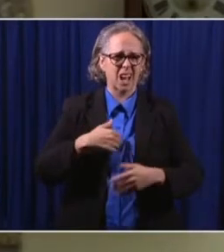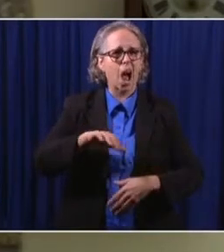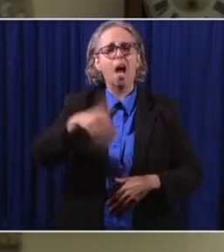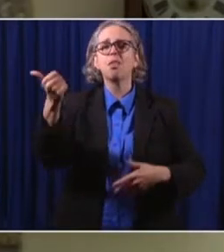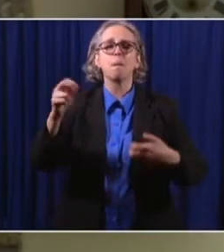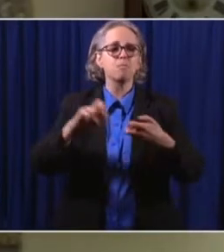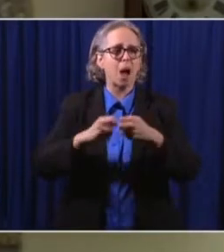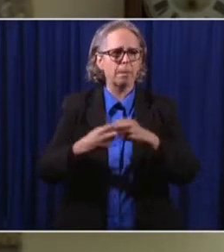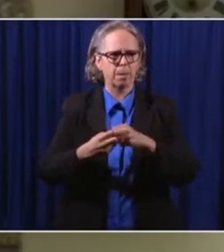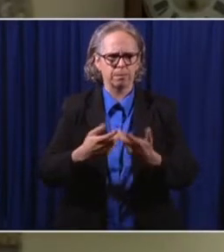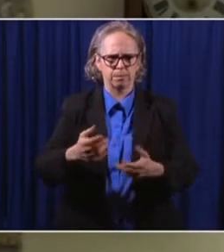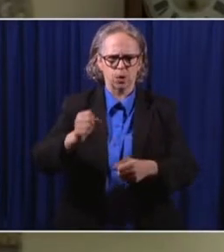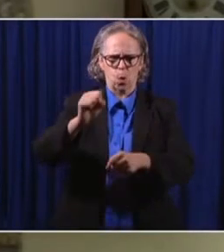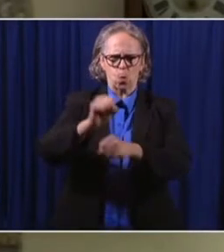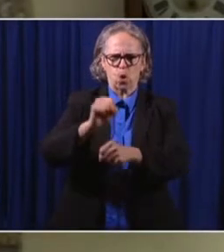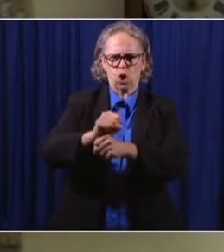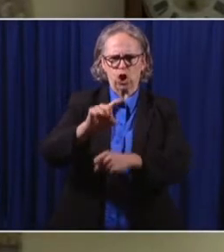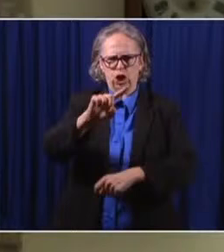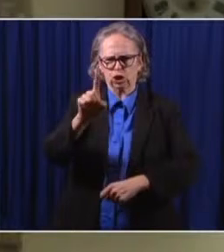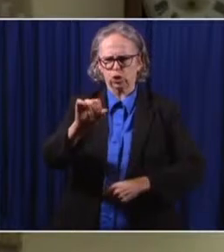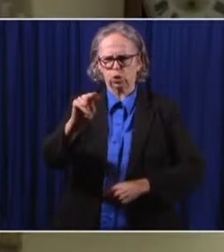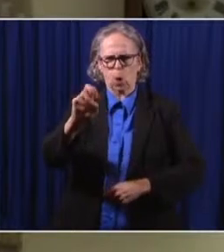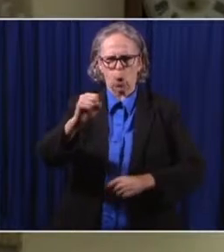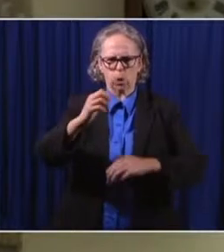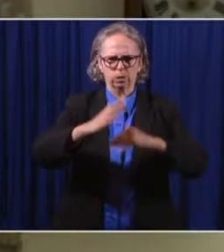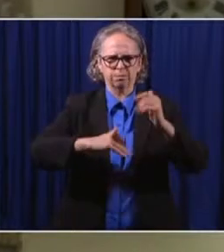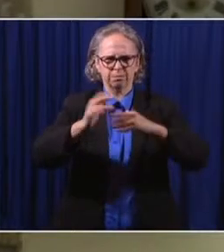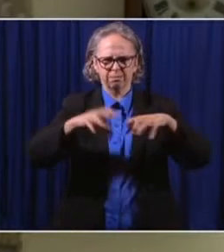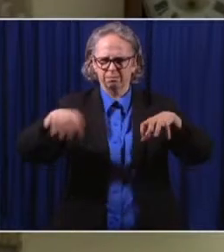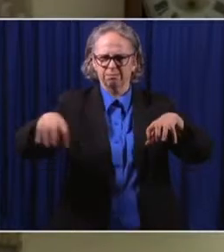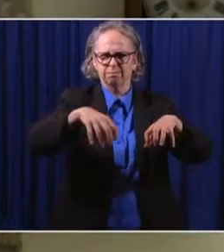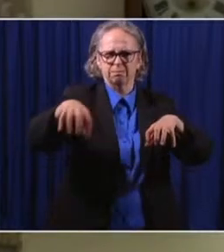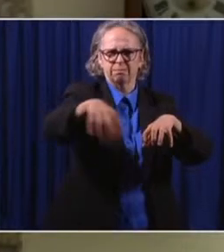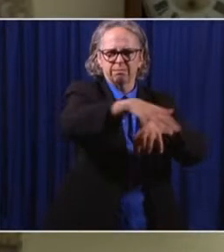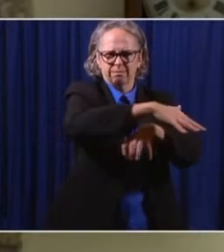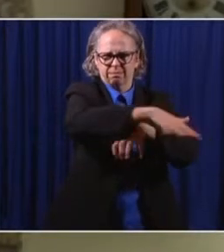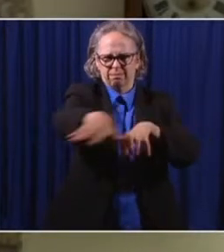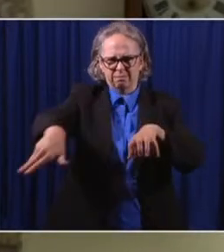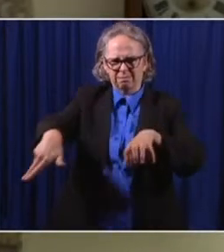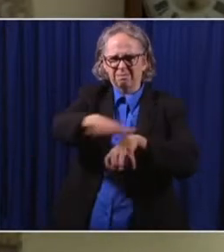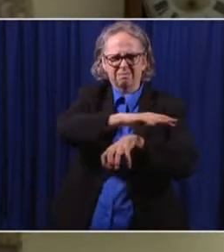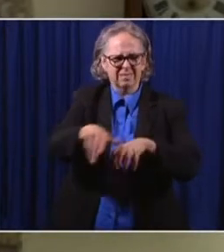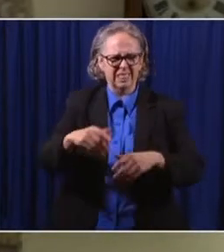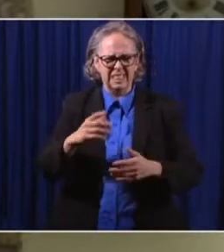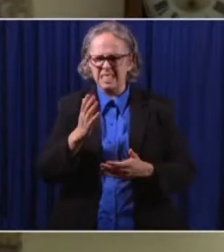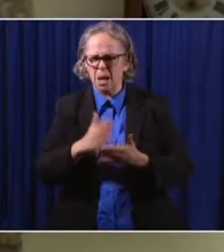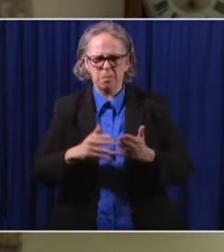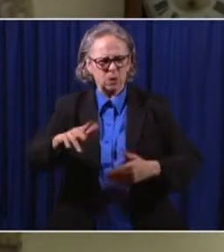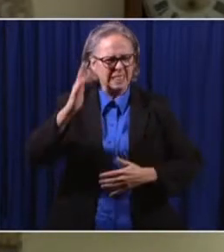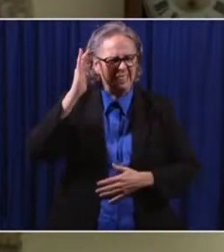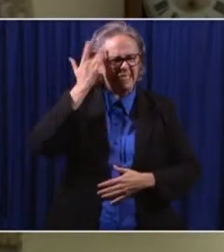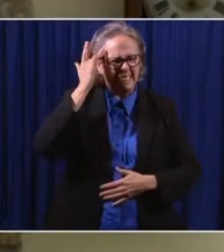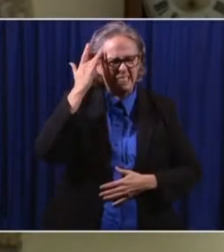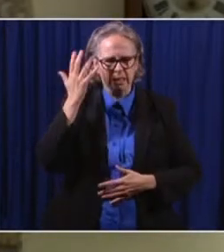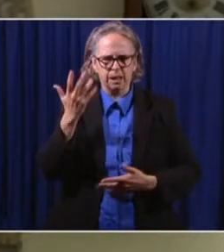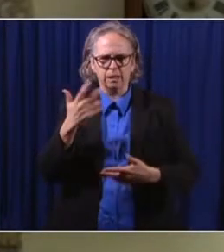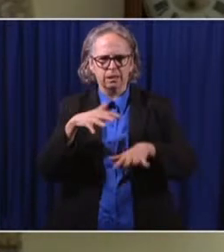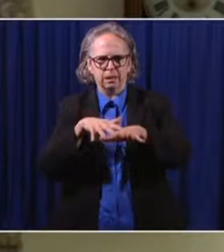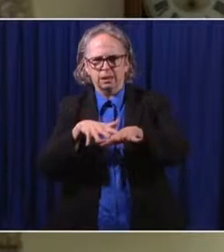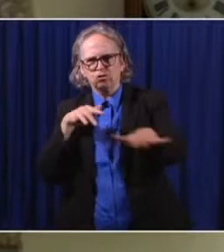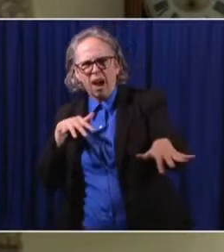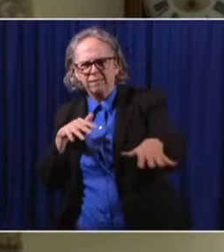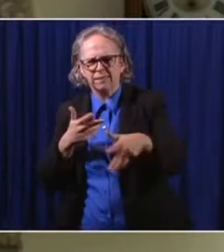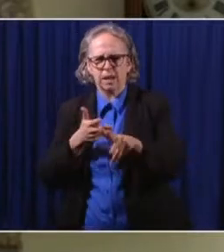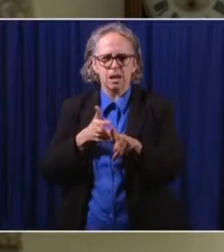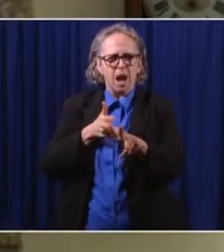work zones, and sometimes we may get upset. It may hold us up a little bit. But what we may not